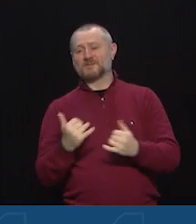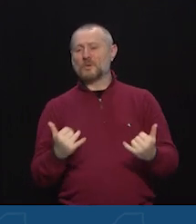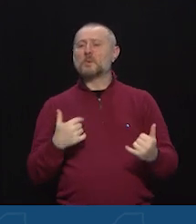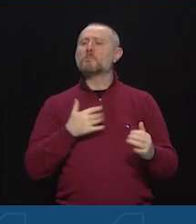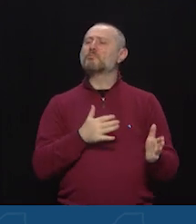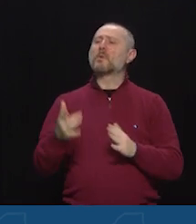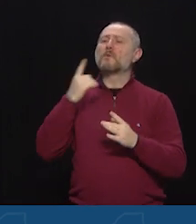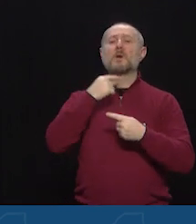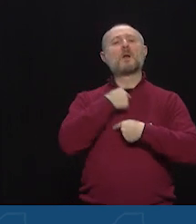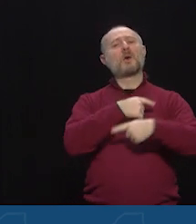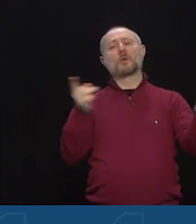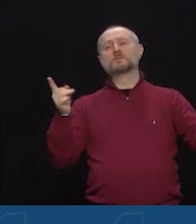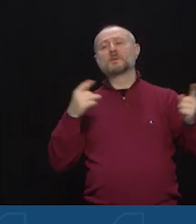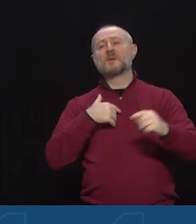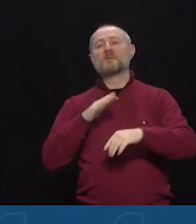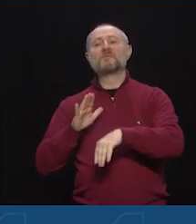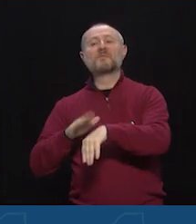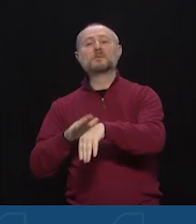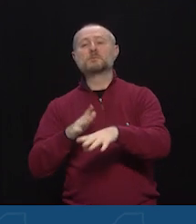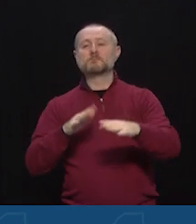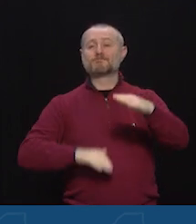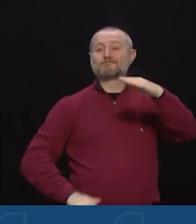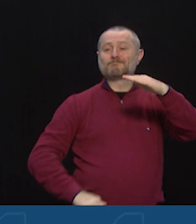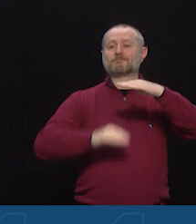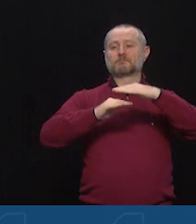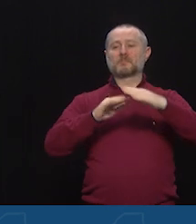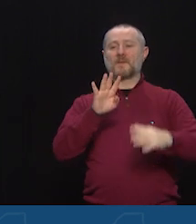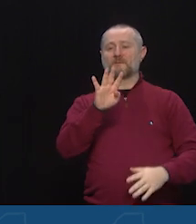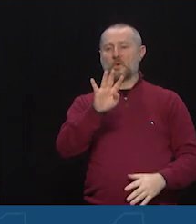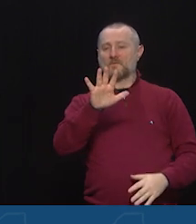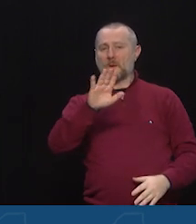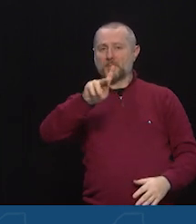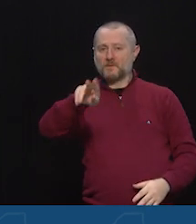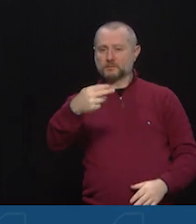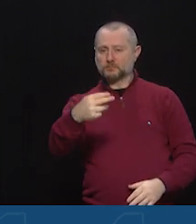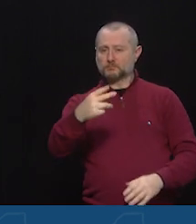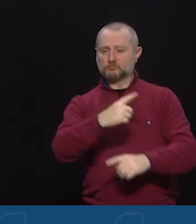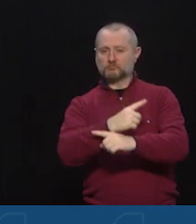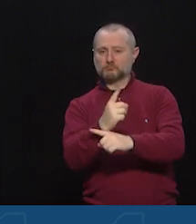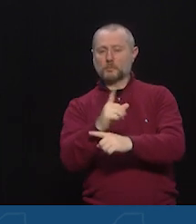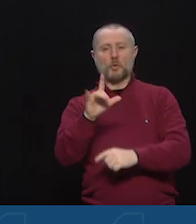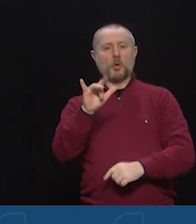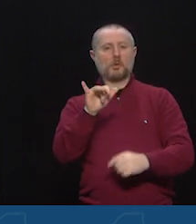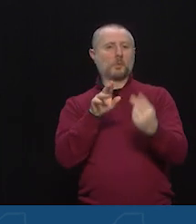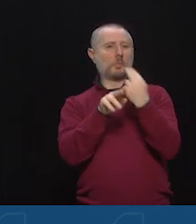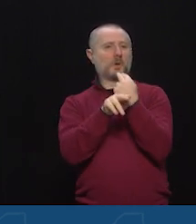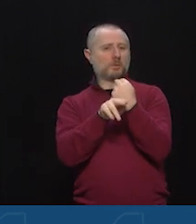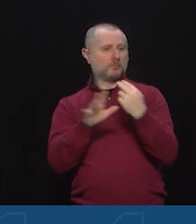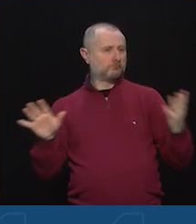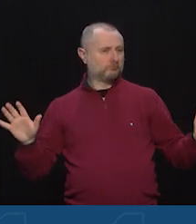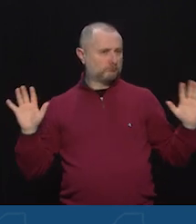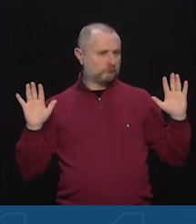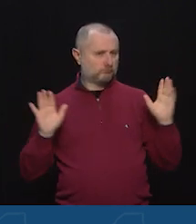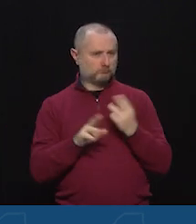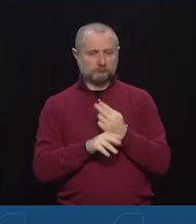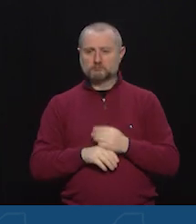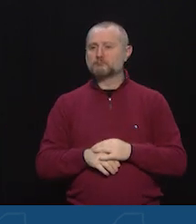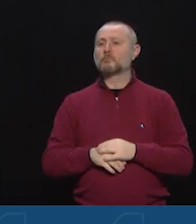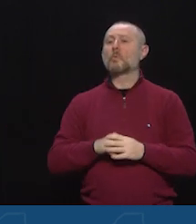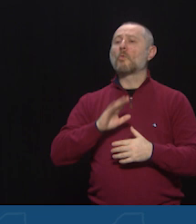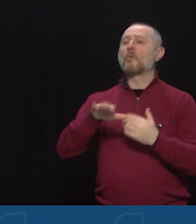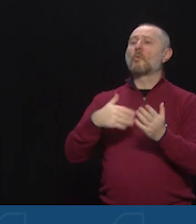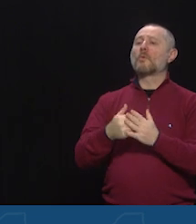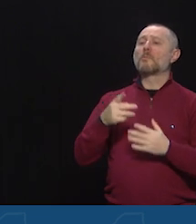advisory speed of 45 miles per hour on the Long Island Expressway and all the parkways here on the